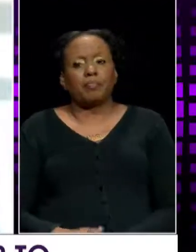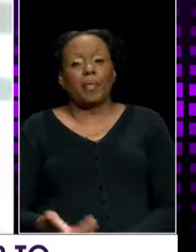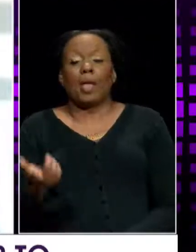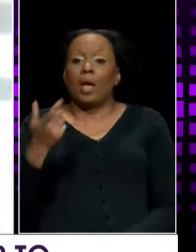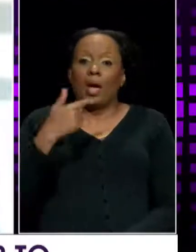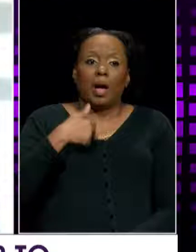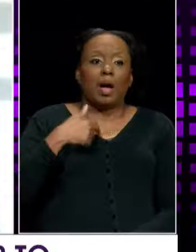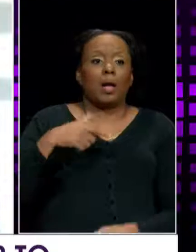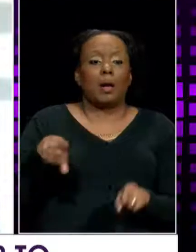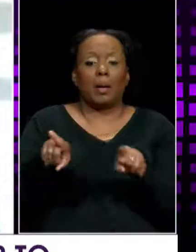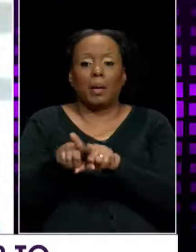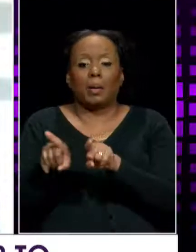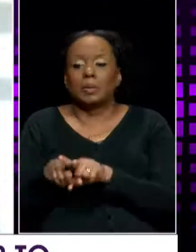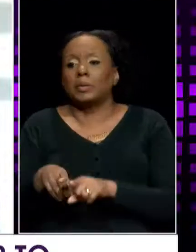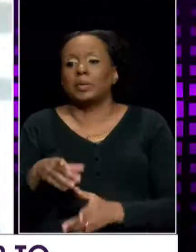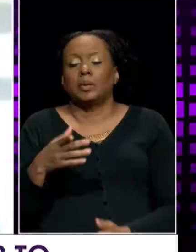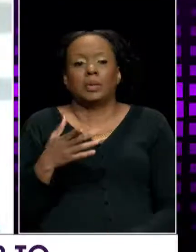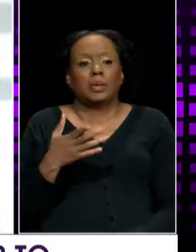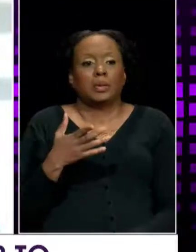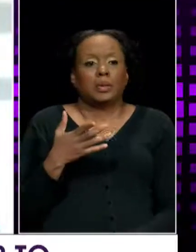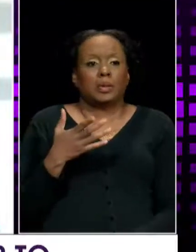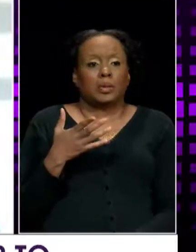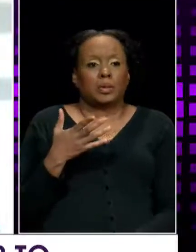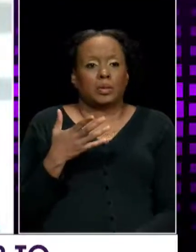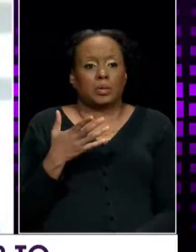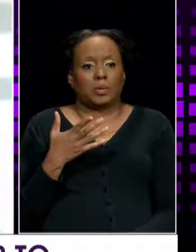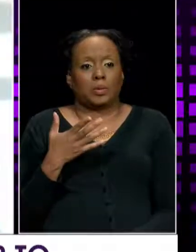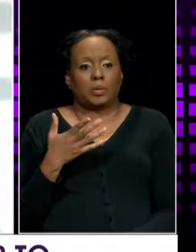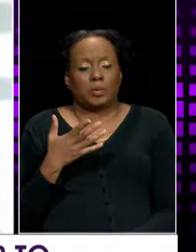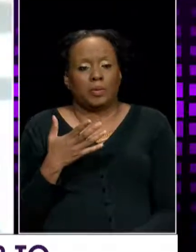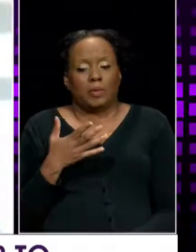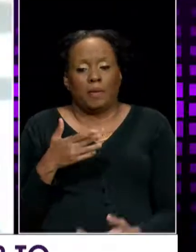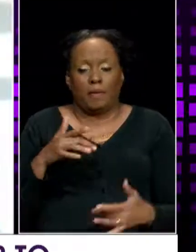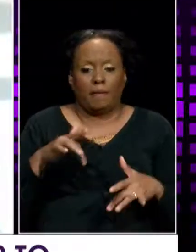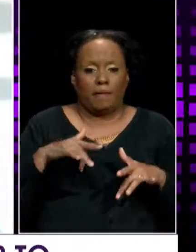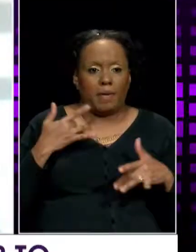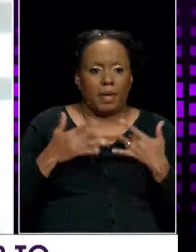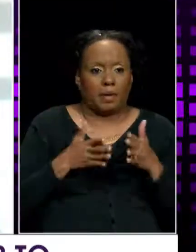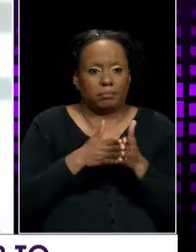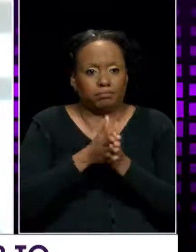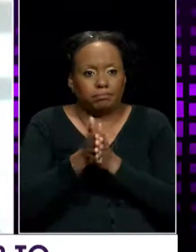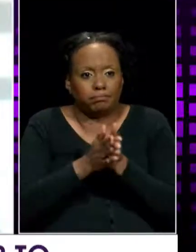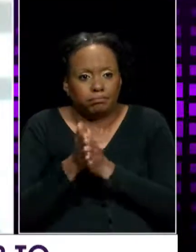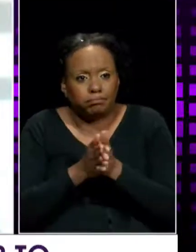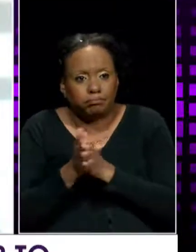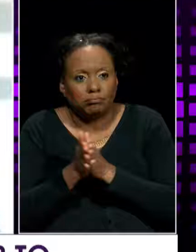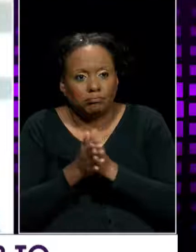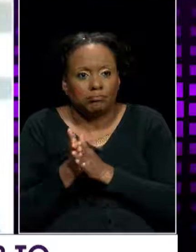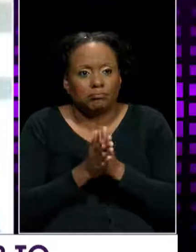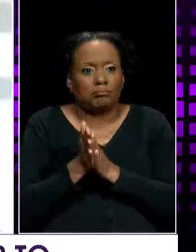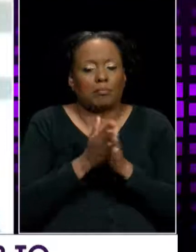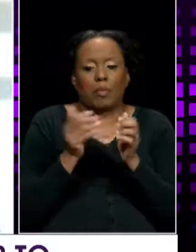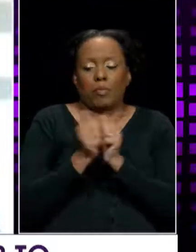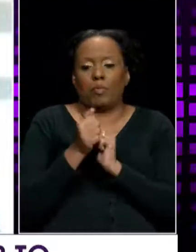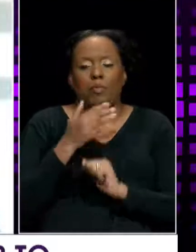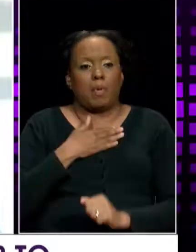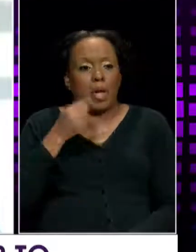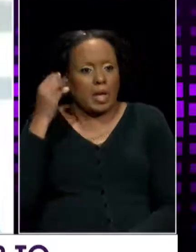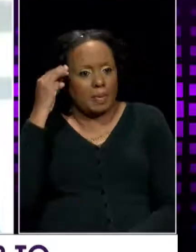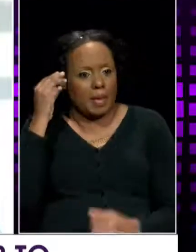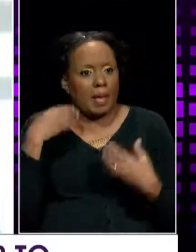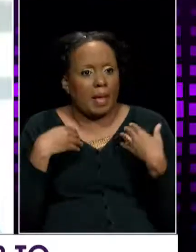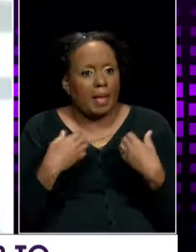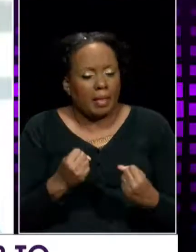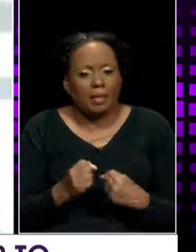seeing their quotes, seeing their inspirations, it helps motivate me, and it helps motivate a few other people that I'm familiar with as well.